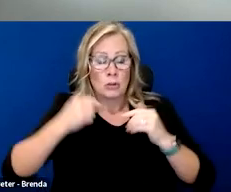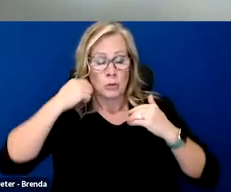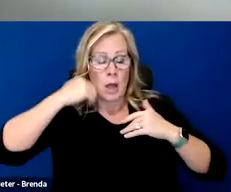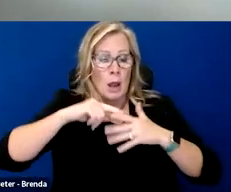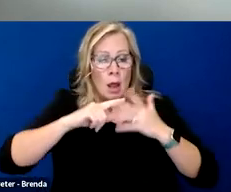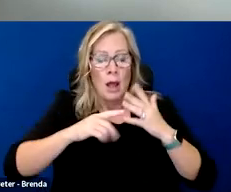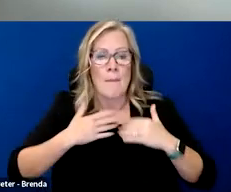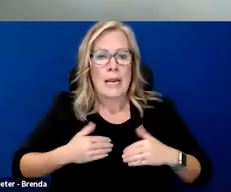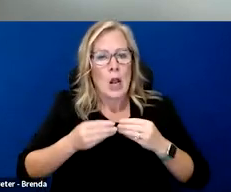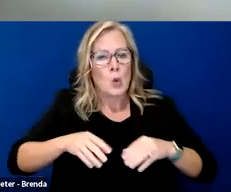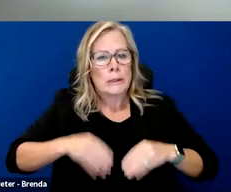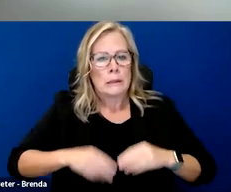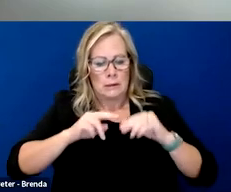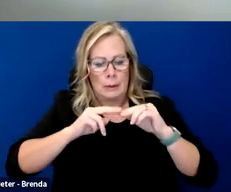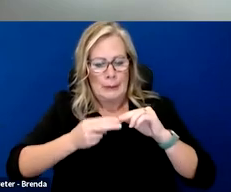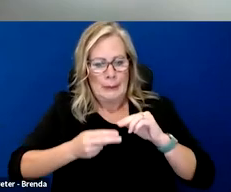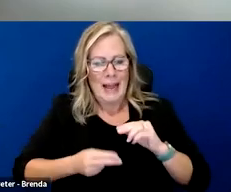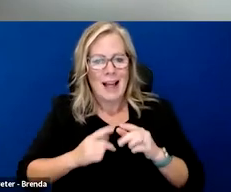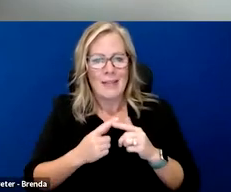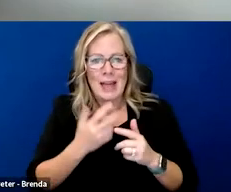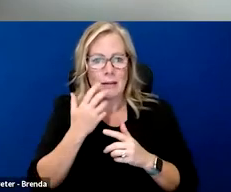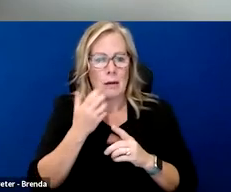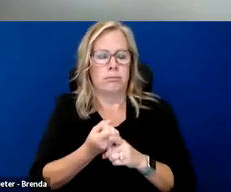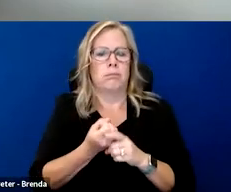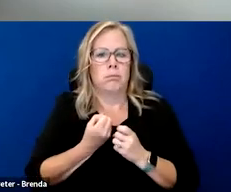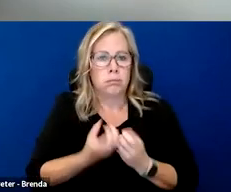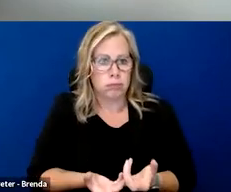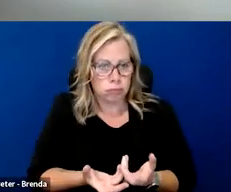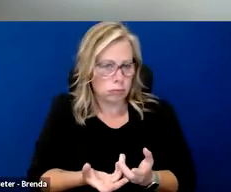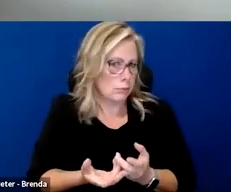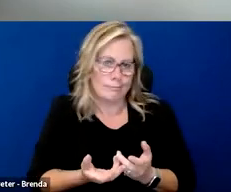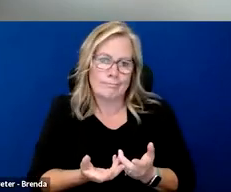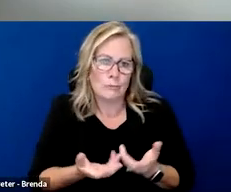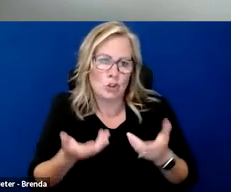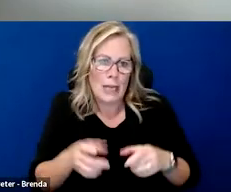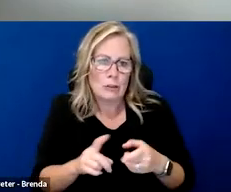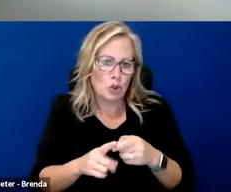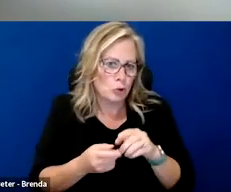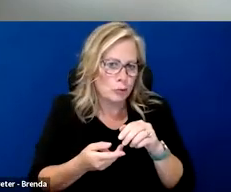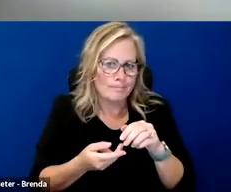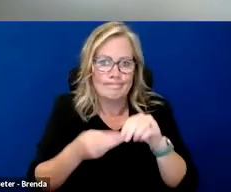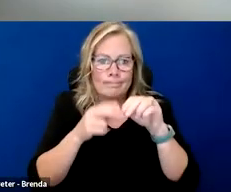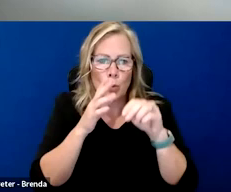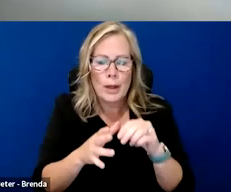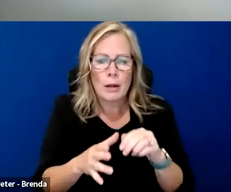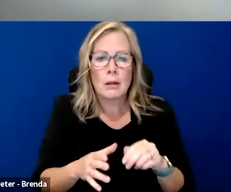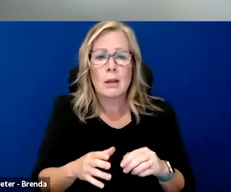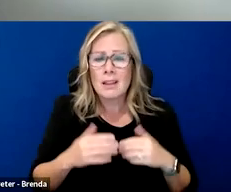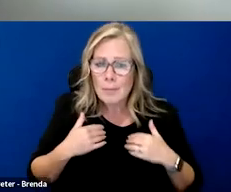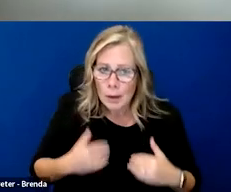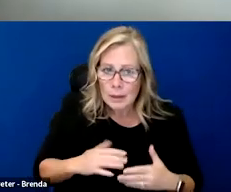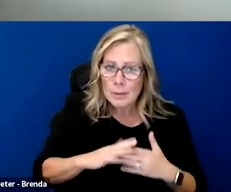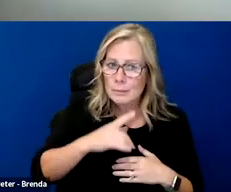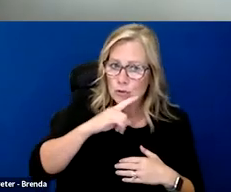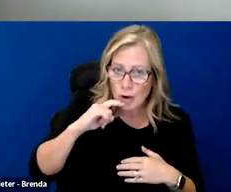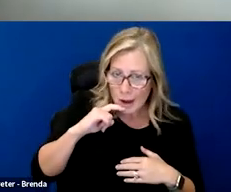exhaustion and some of these other symptoms. And then as I was describing with that, these dehydrating processes, decreased